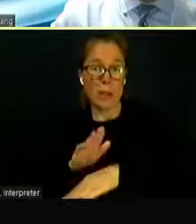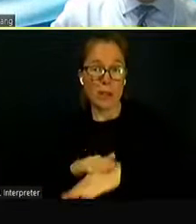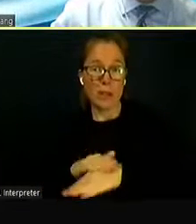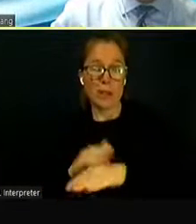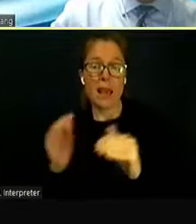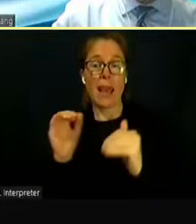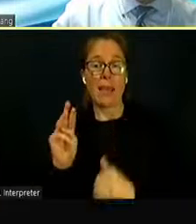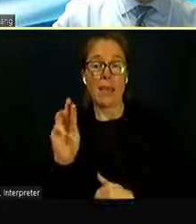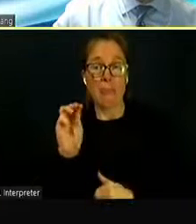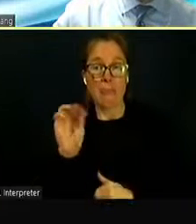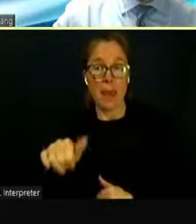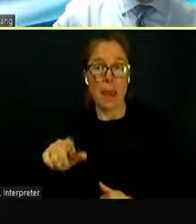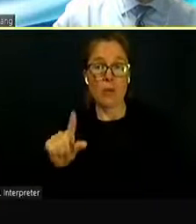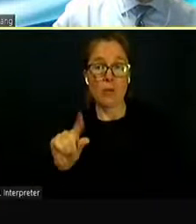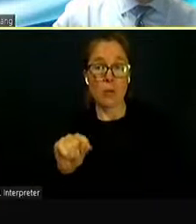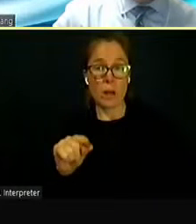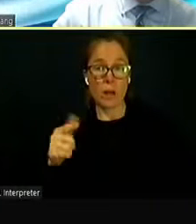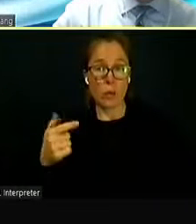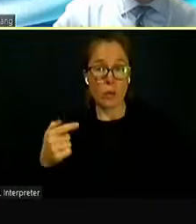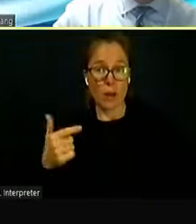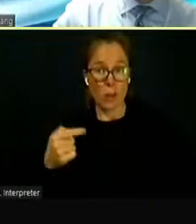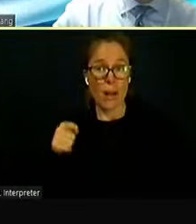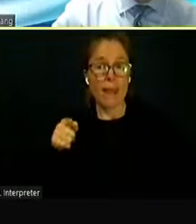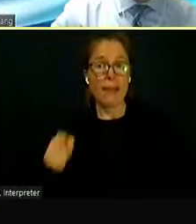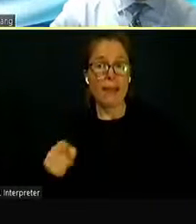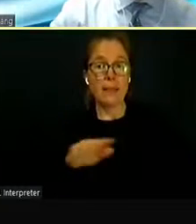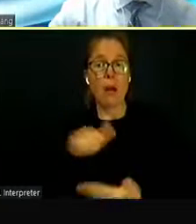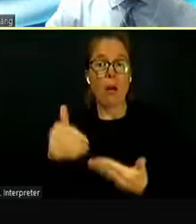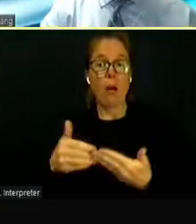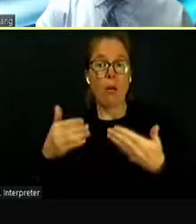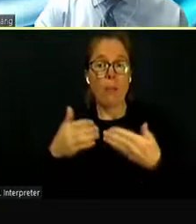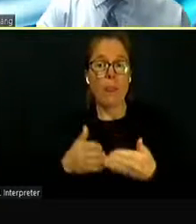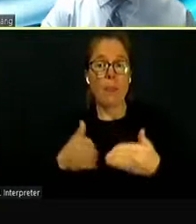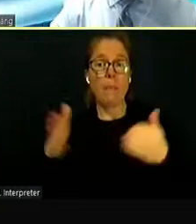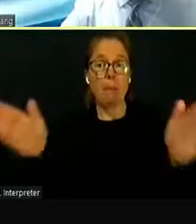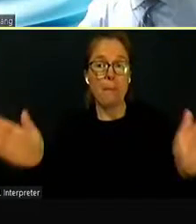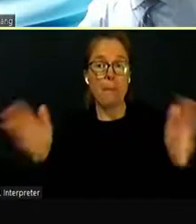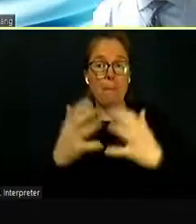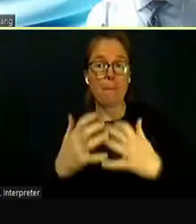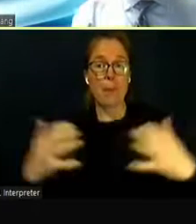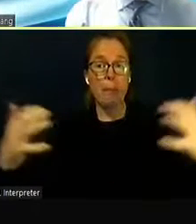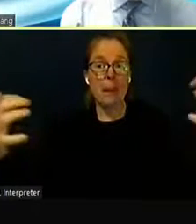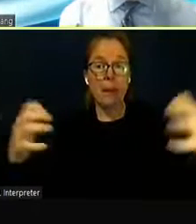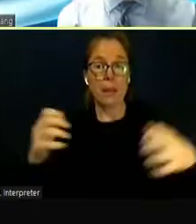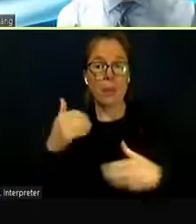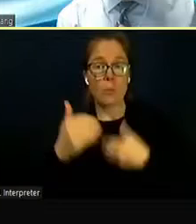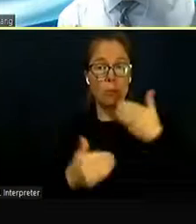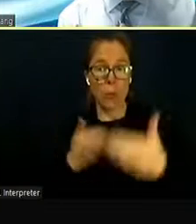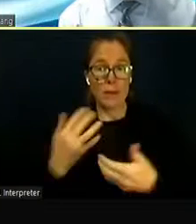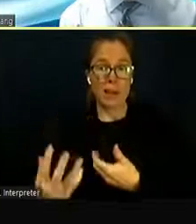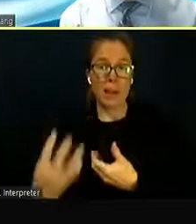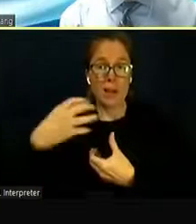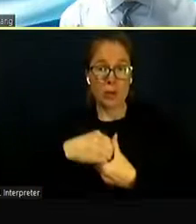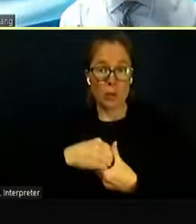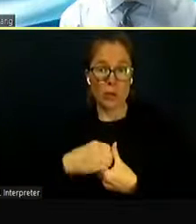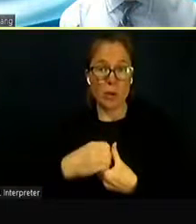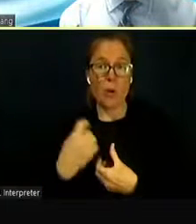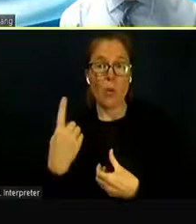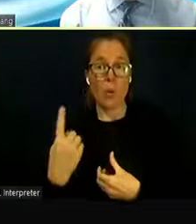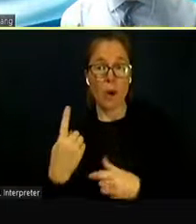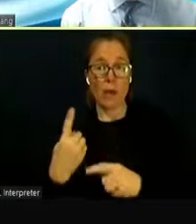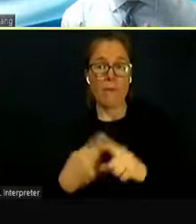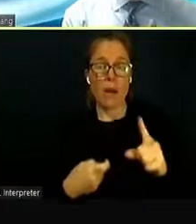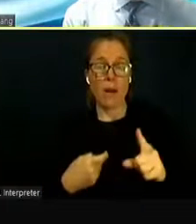May 2021, that's where all the public process happens. The public process includes one, a budget committee